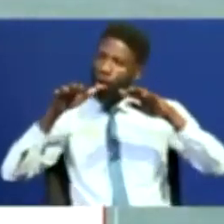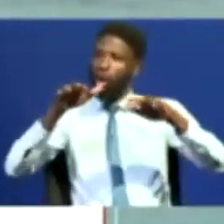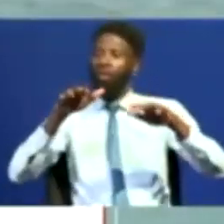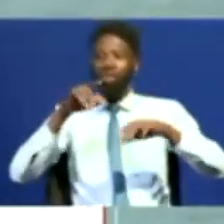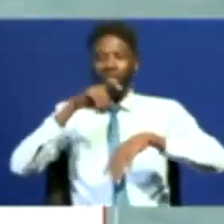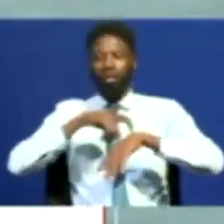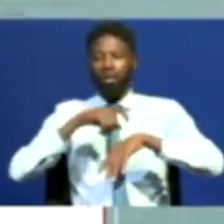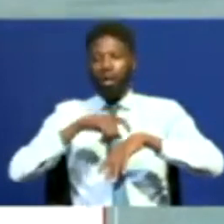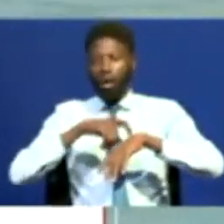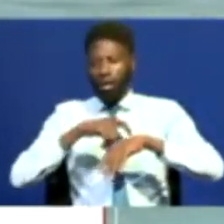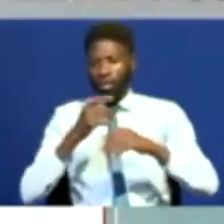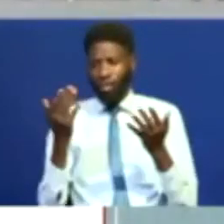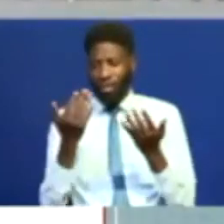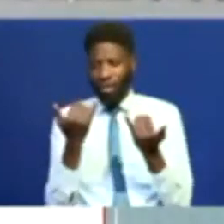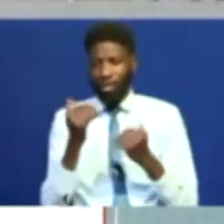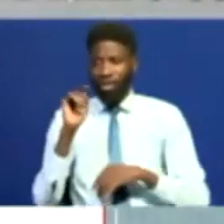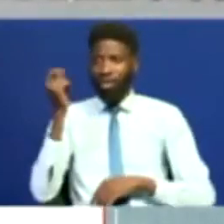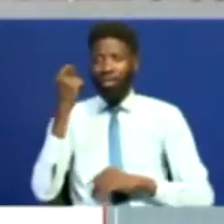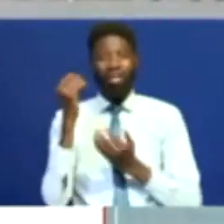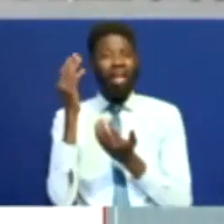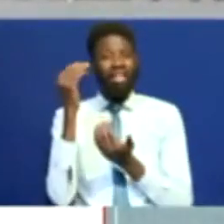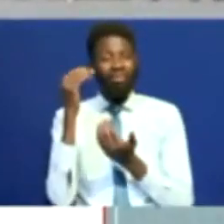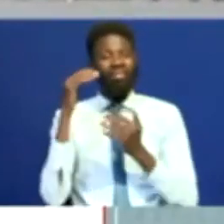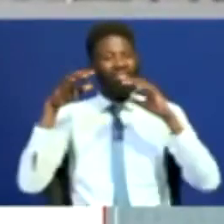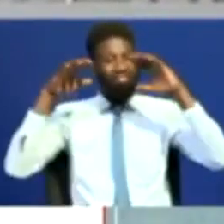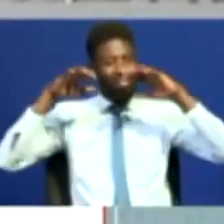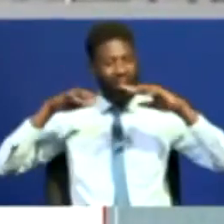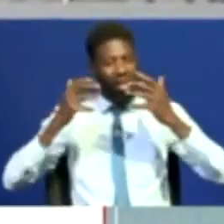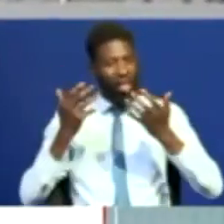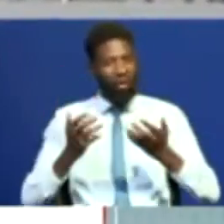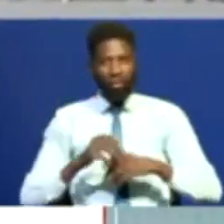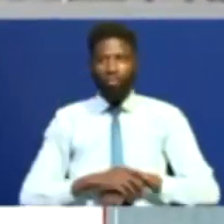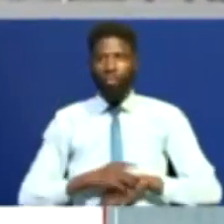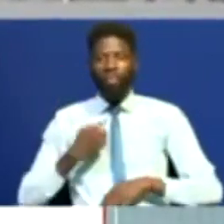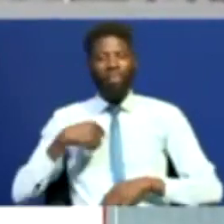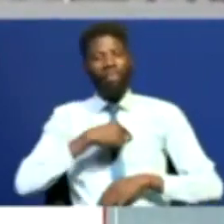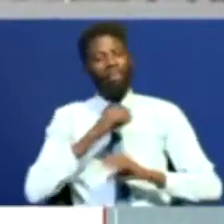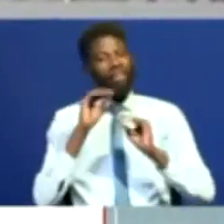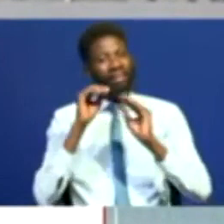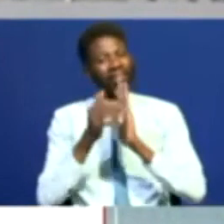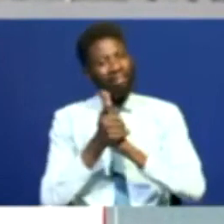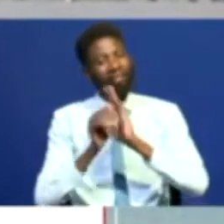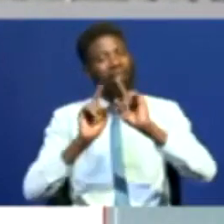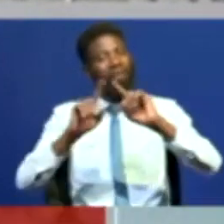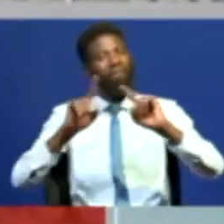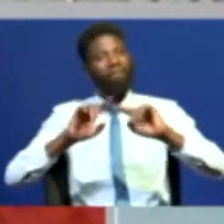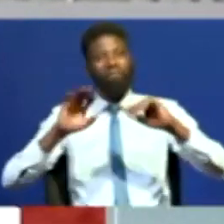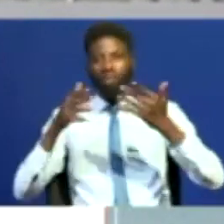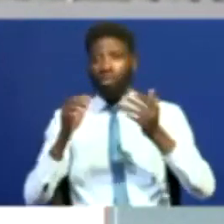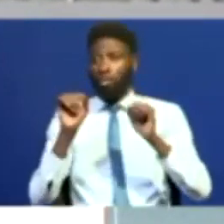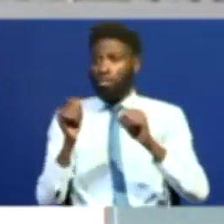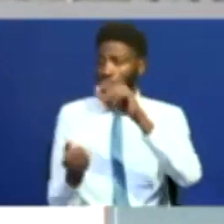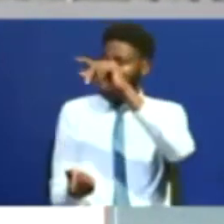Kenya expects the El Nino rains. We teach them all the skills on how to respond to